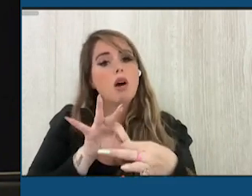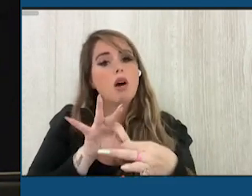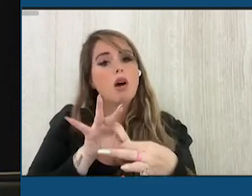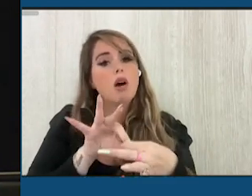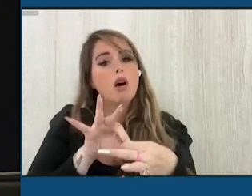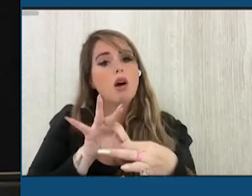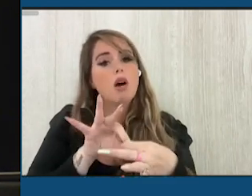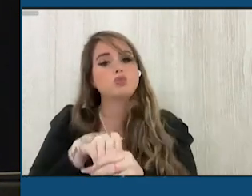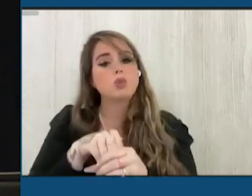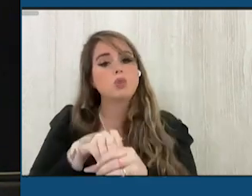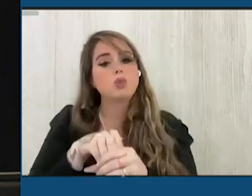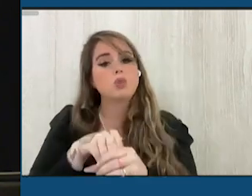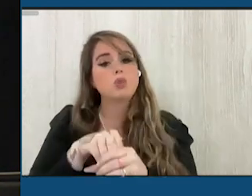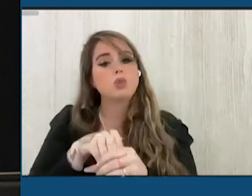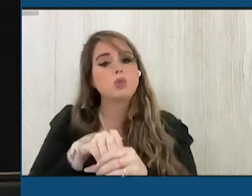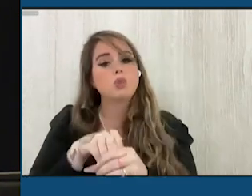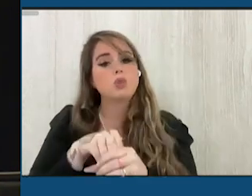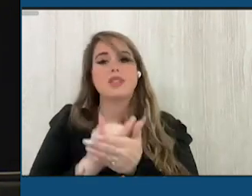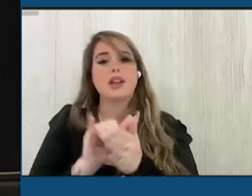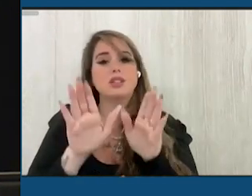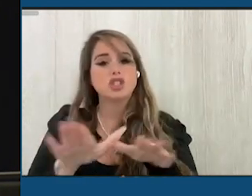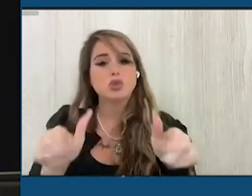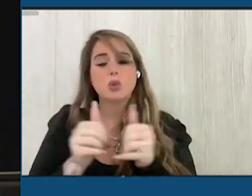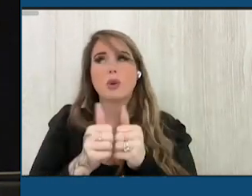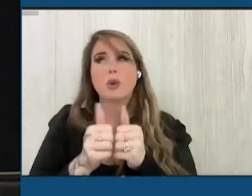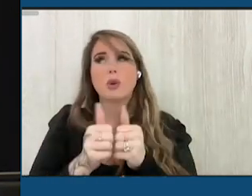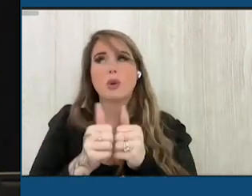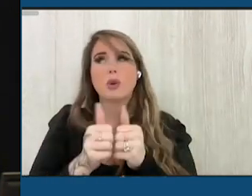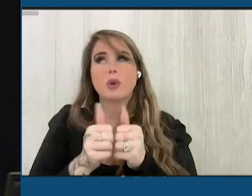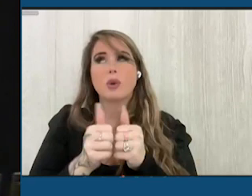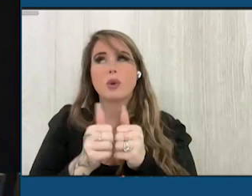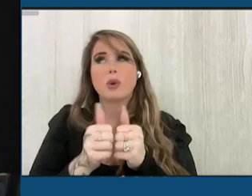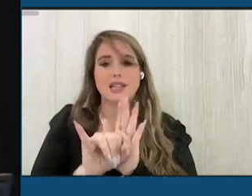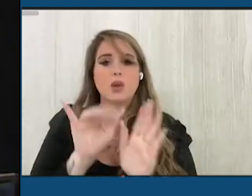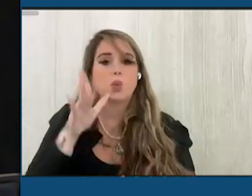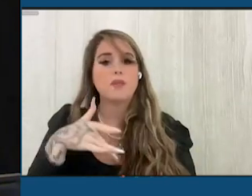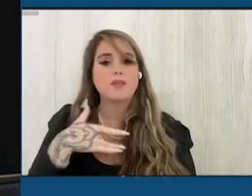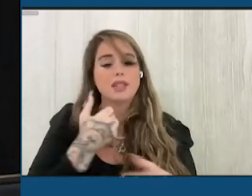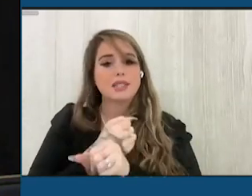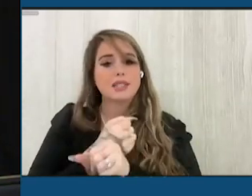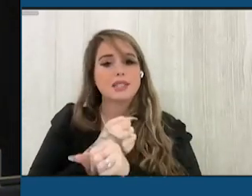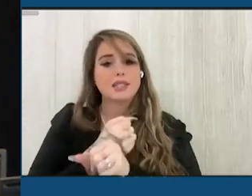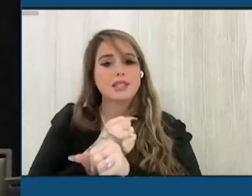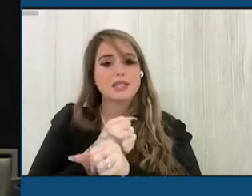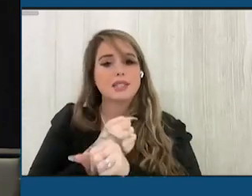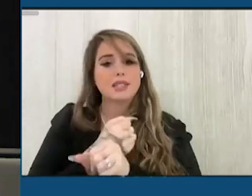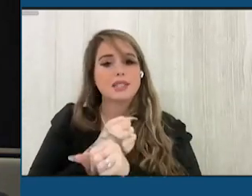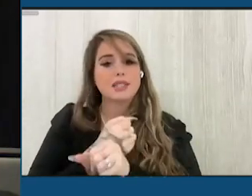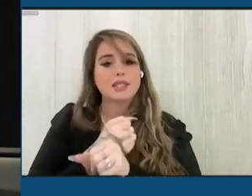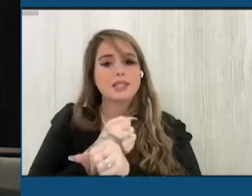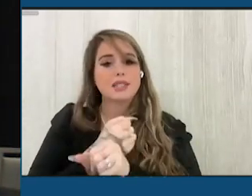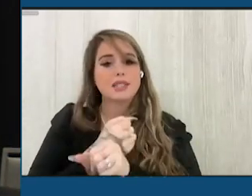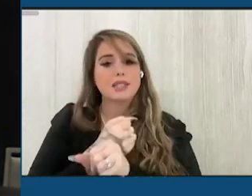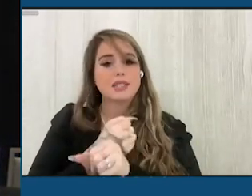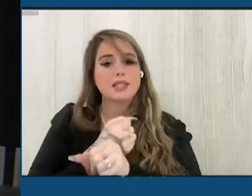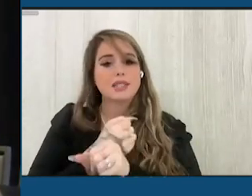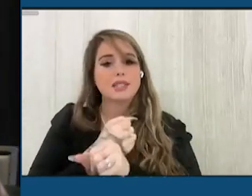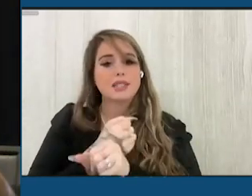sure that a child with any identity feels safe, feels seen, feels